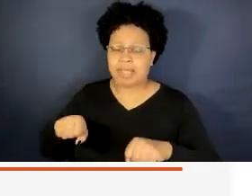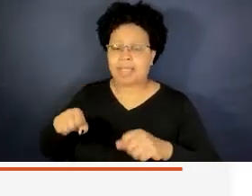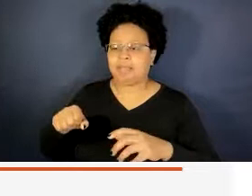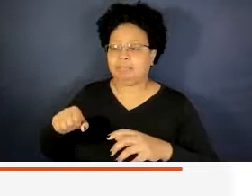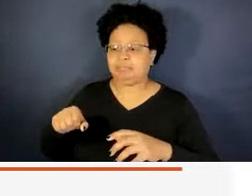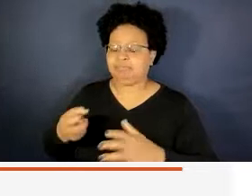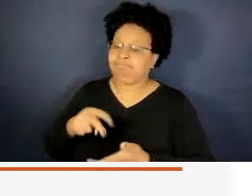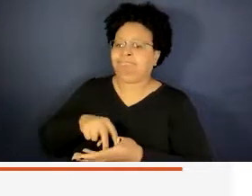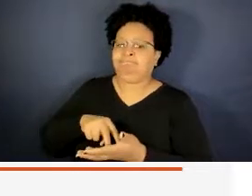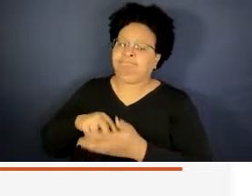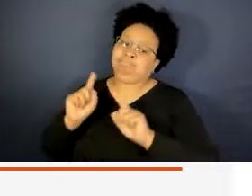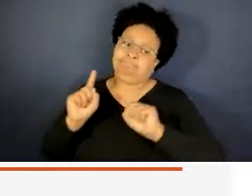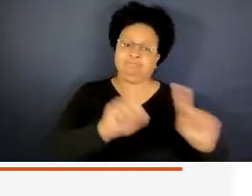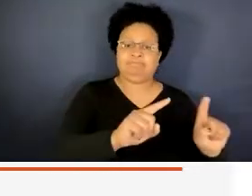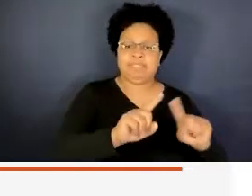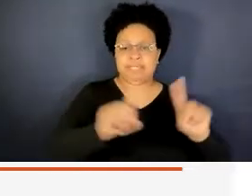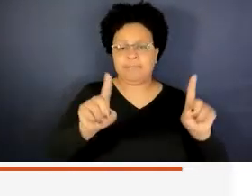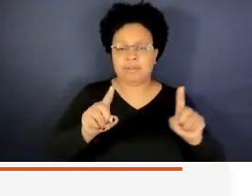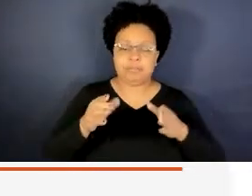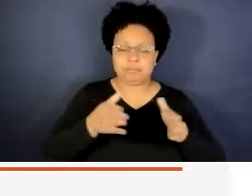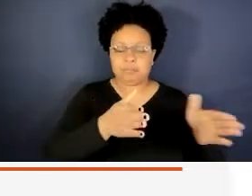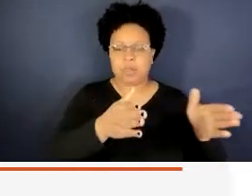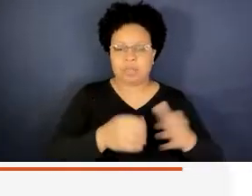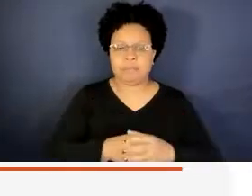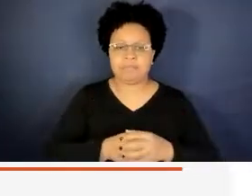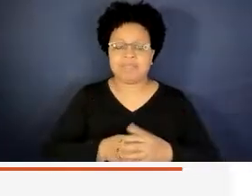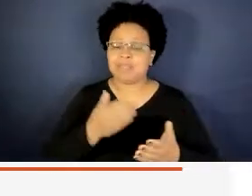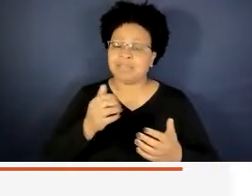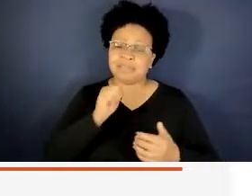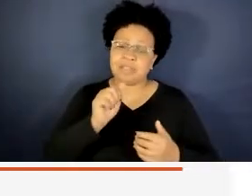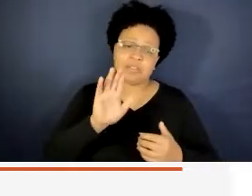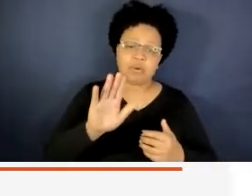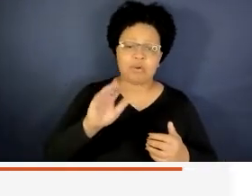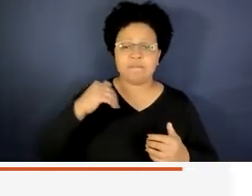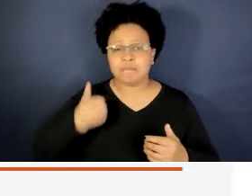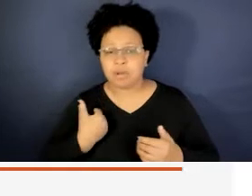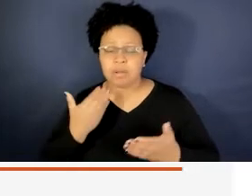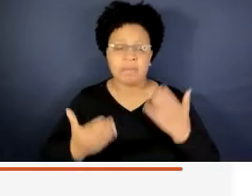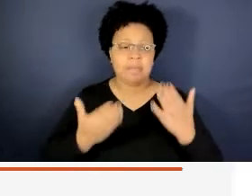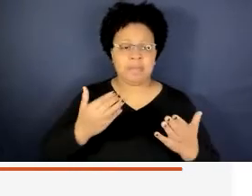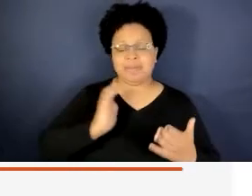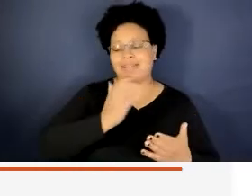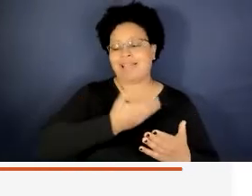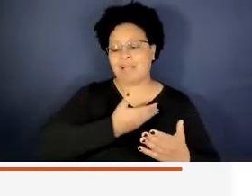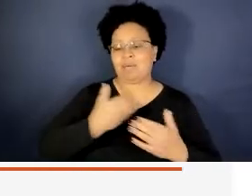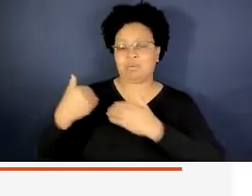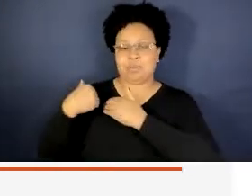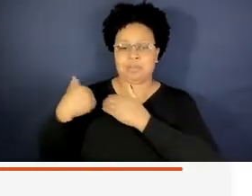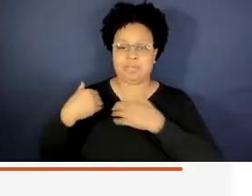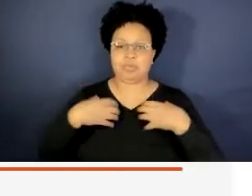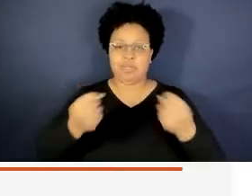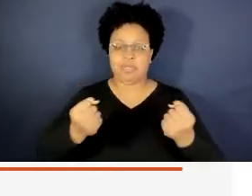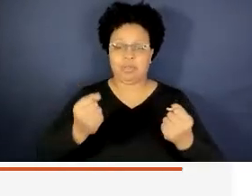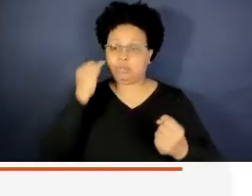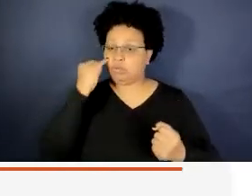be your fault, but it's all of our responsibility to heal from our trauma. If we don't heal from